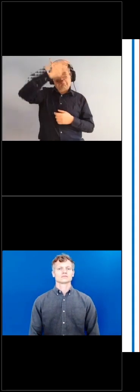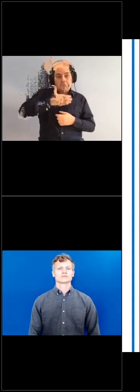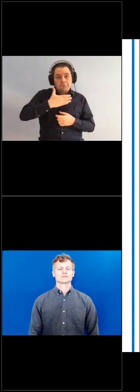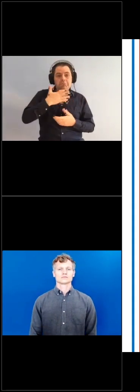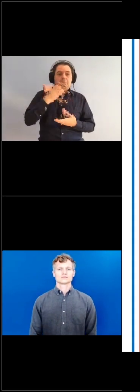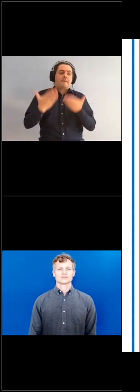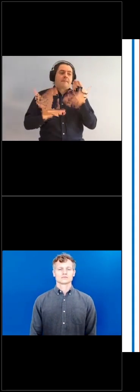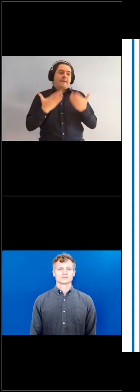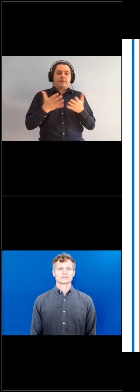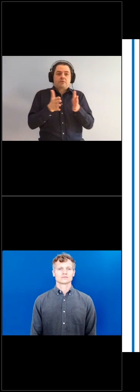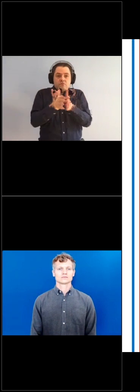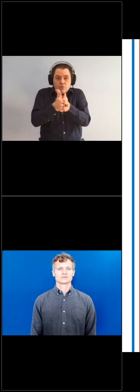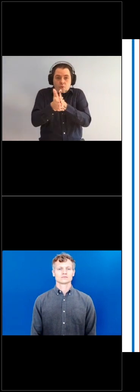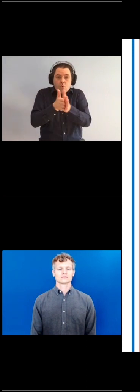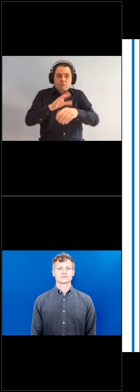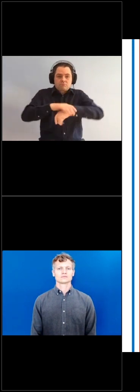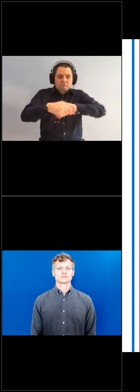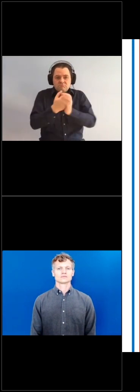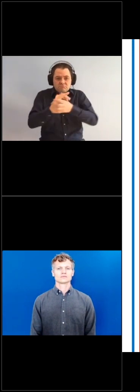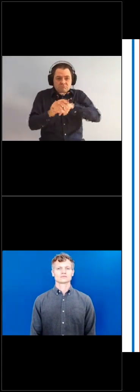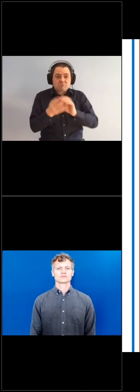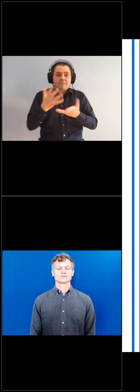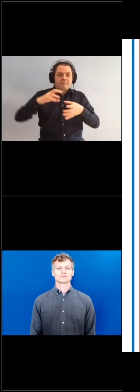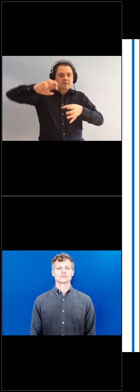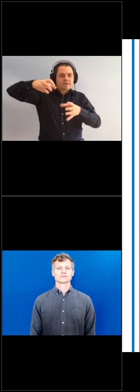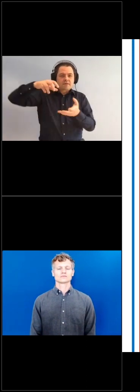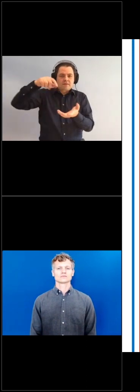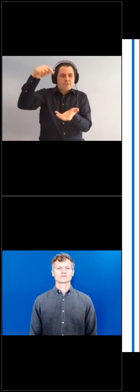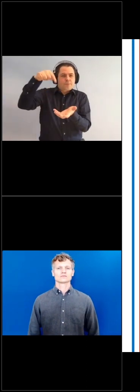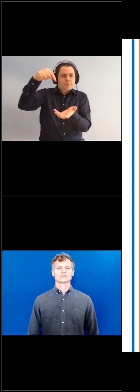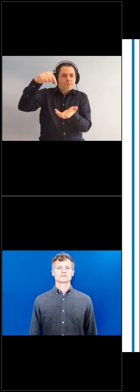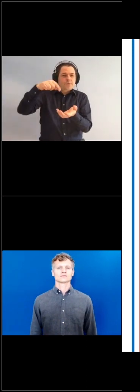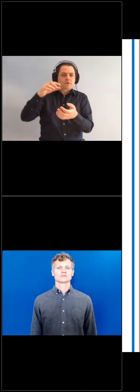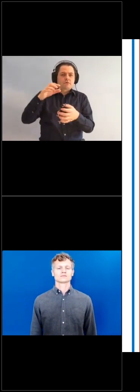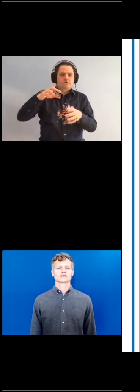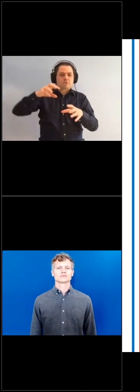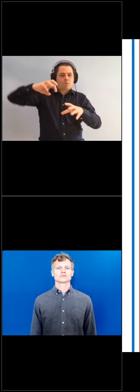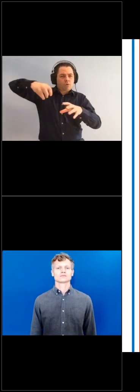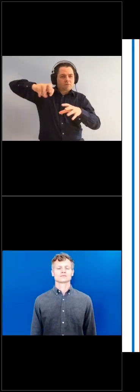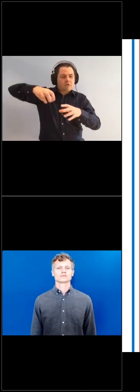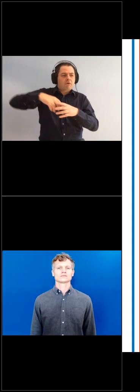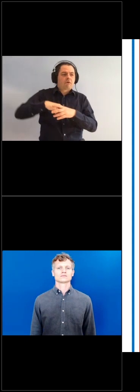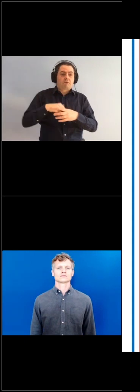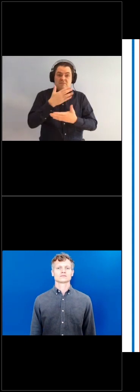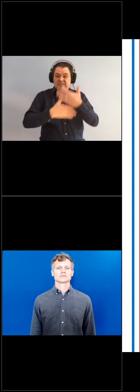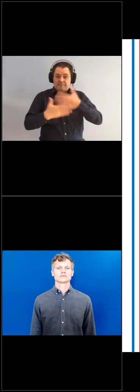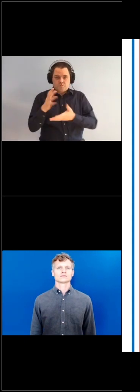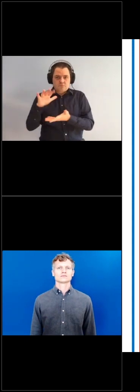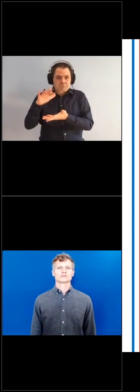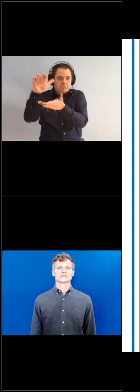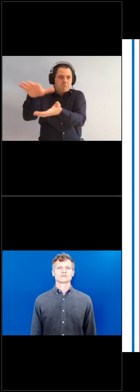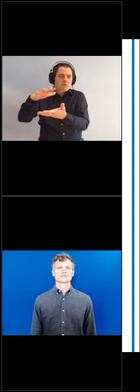to households of persons with disabilities, or considering cash interventions to allow